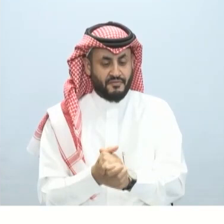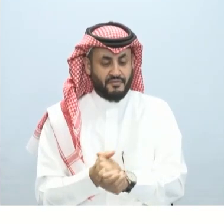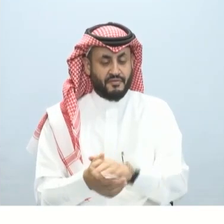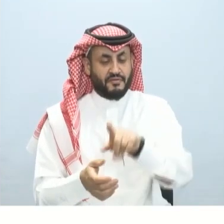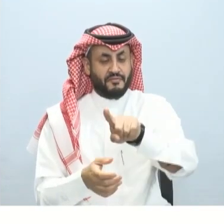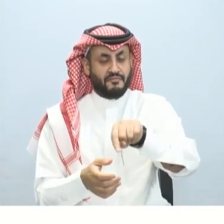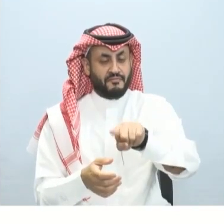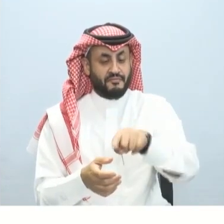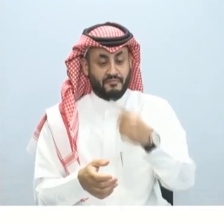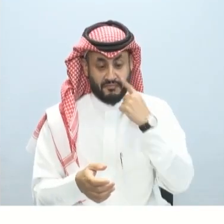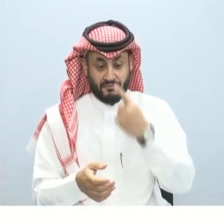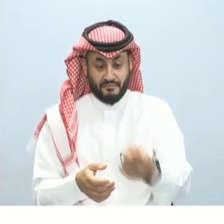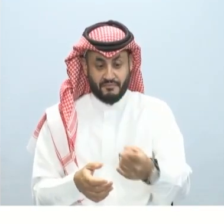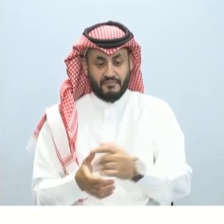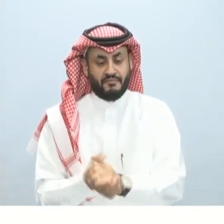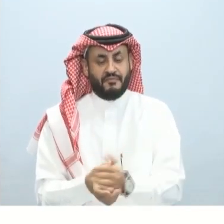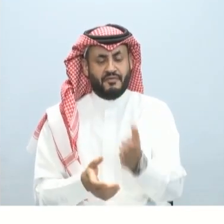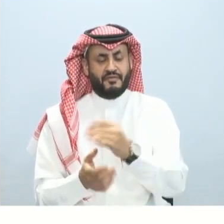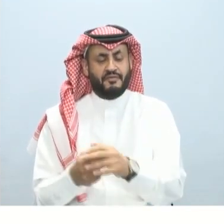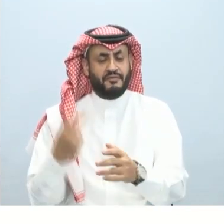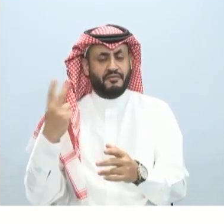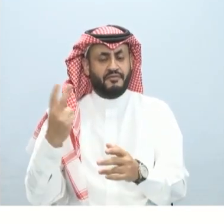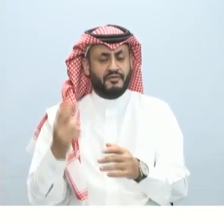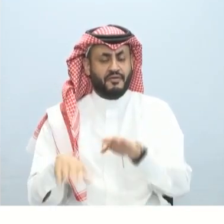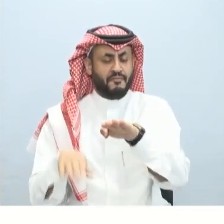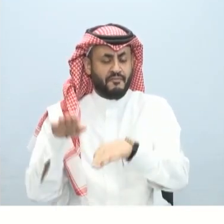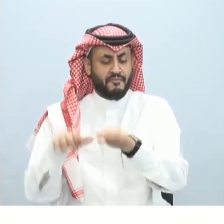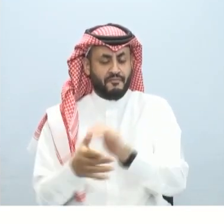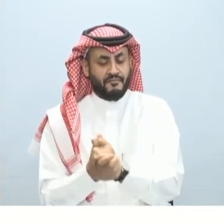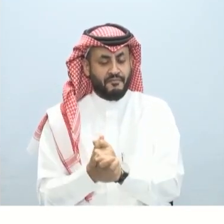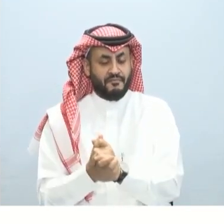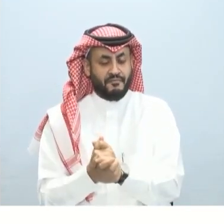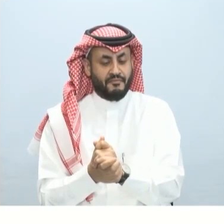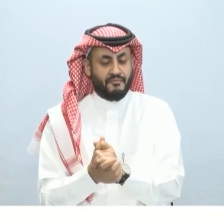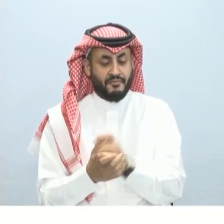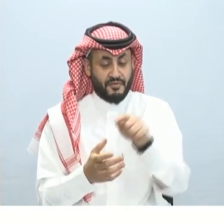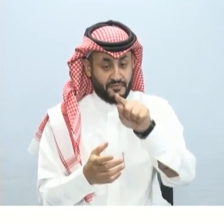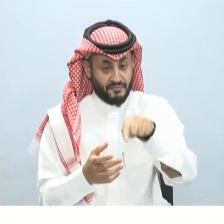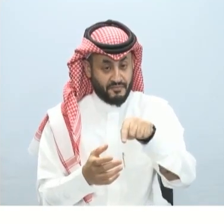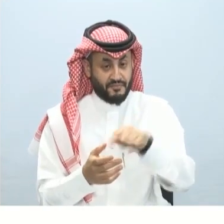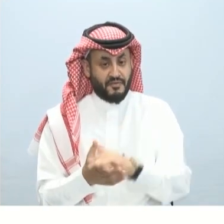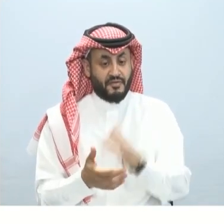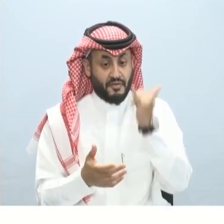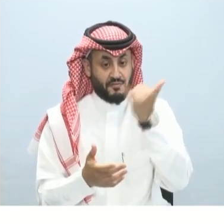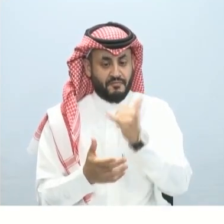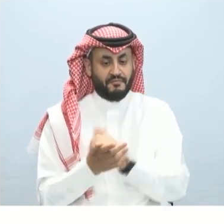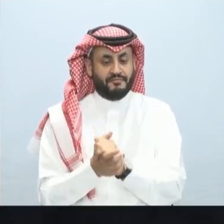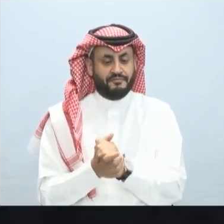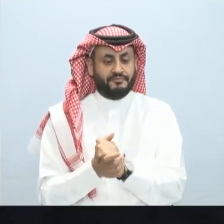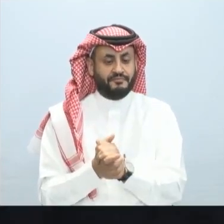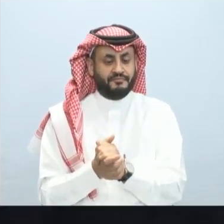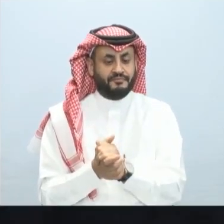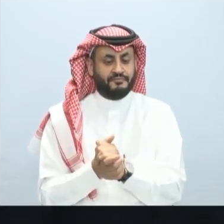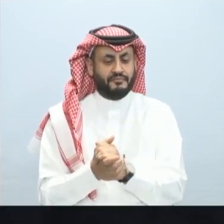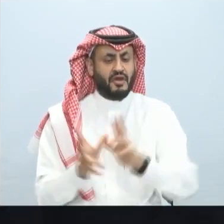comparative. We have here the better, the second comparative. And we have our comma, as we mentioned. Now